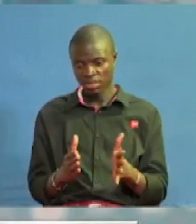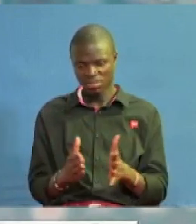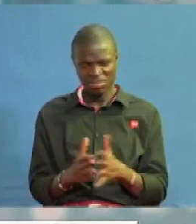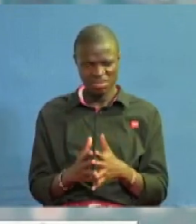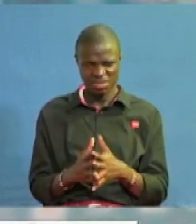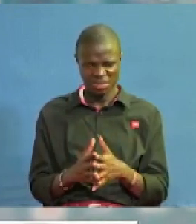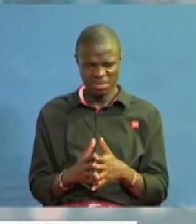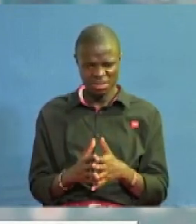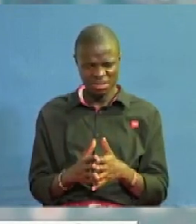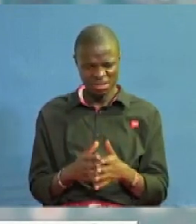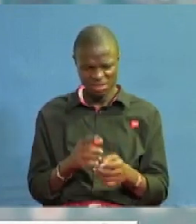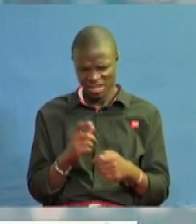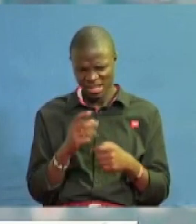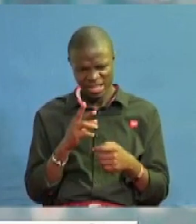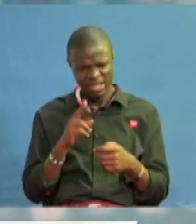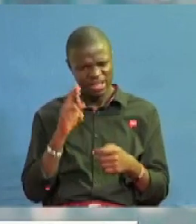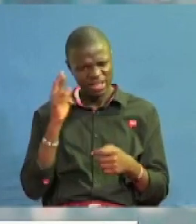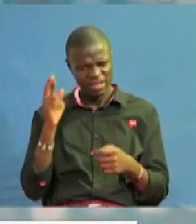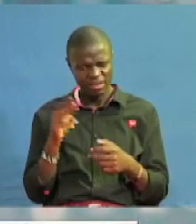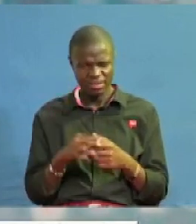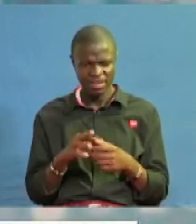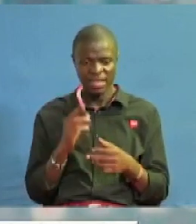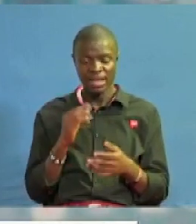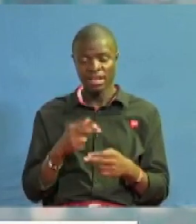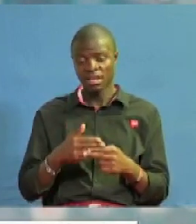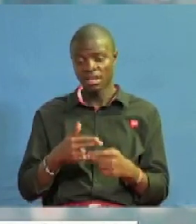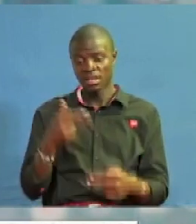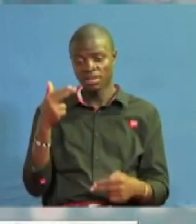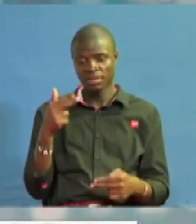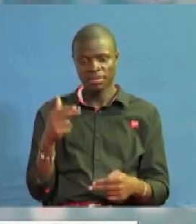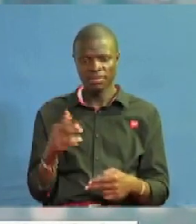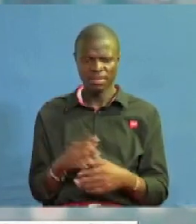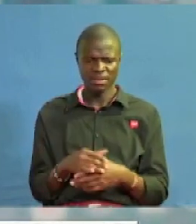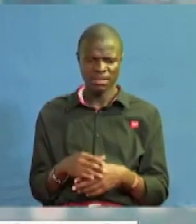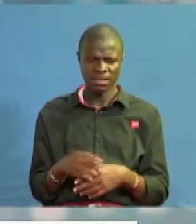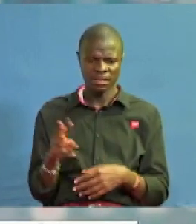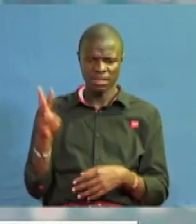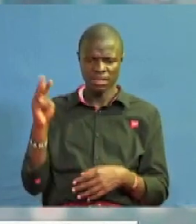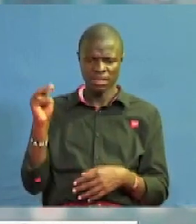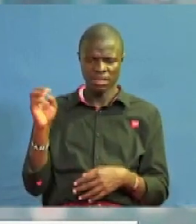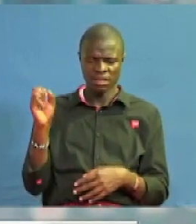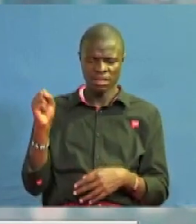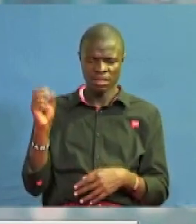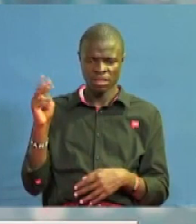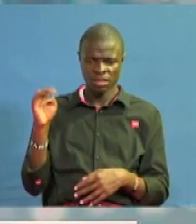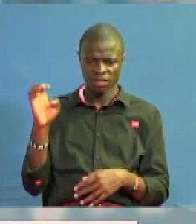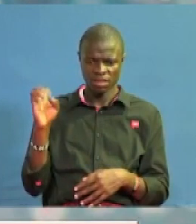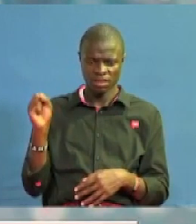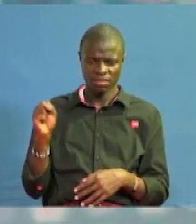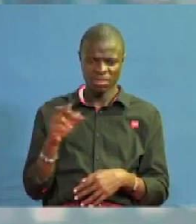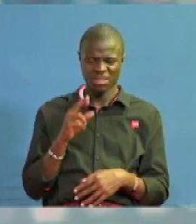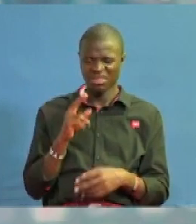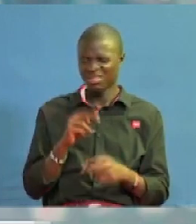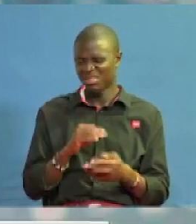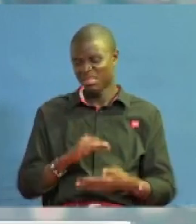required for a company to trade in the stock market are high. Yeah. And you will find that MSMEs are not able to meet the